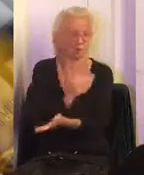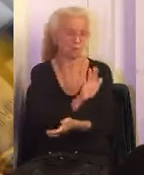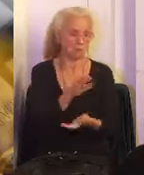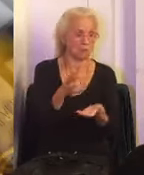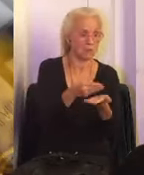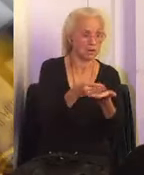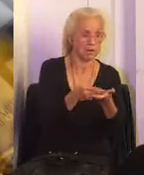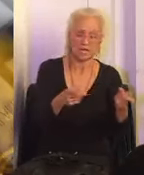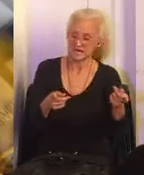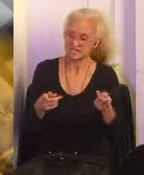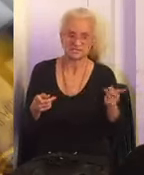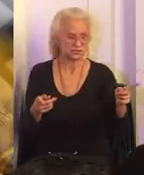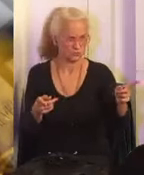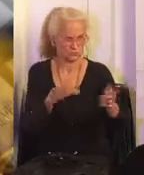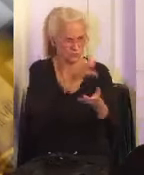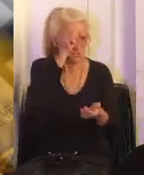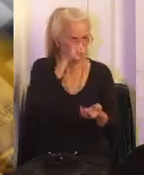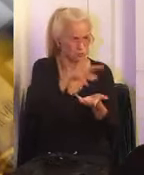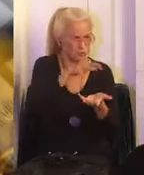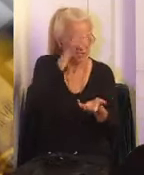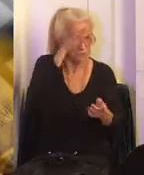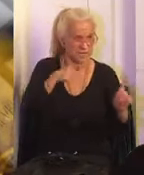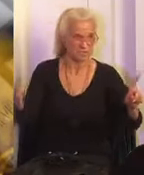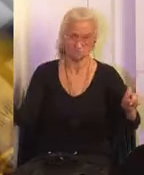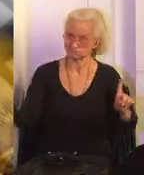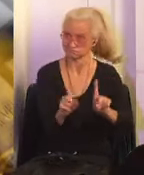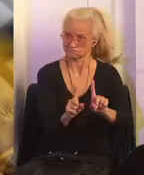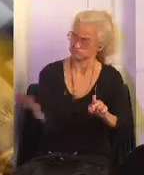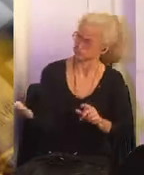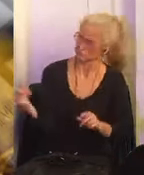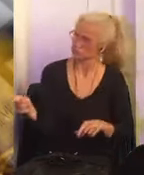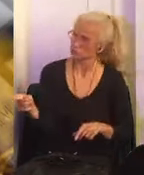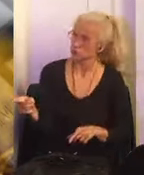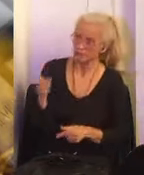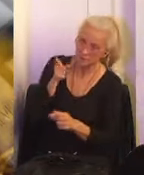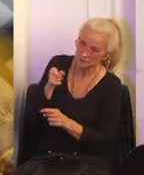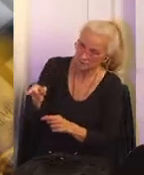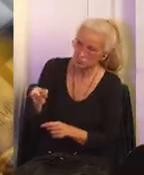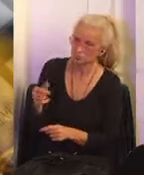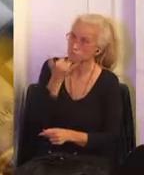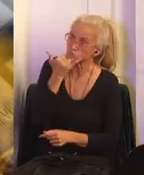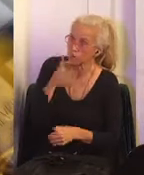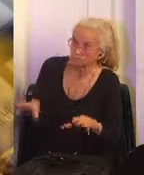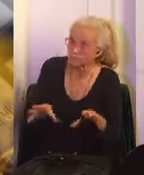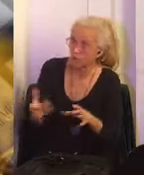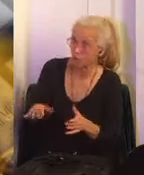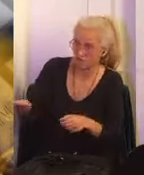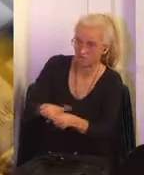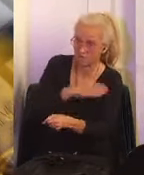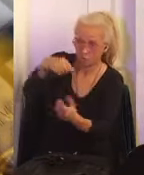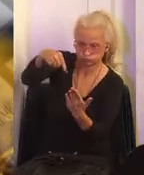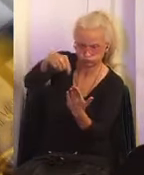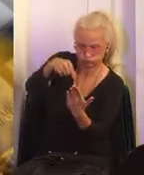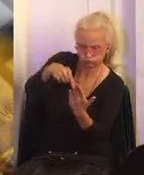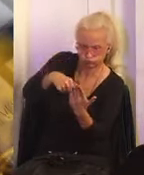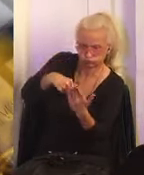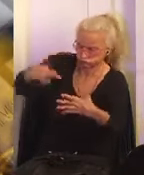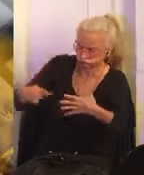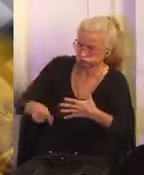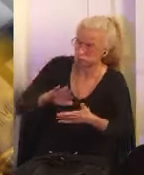in the asset manager and said, "You've been accused of wrongdoing. I want a full and accurate accounting of all